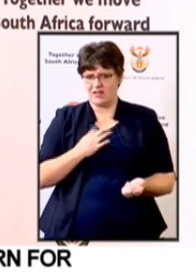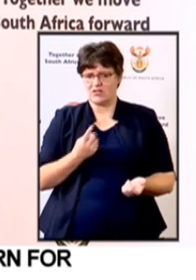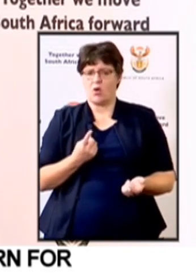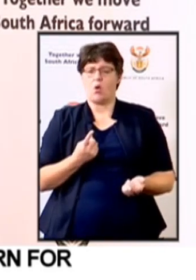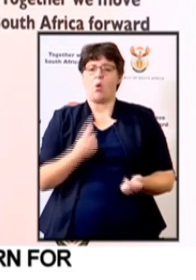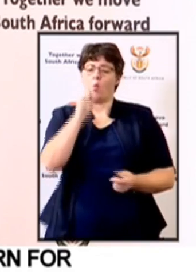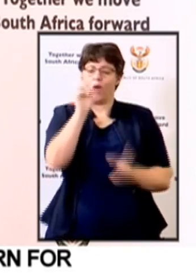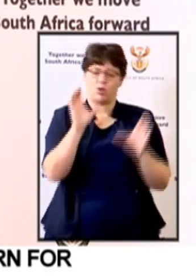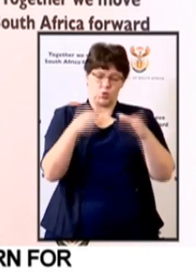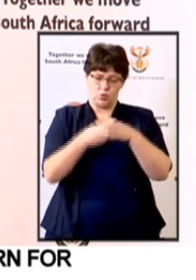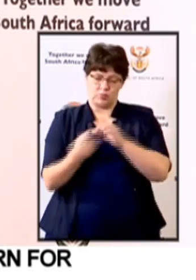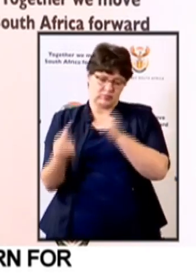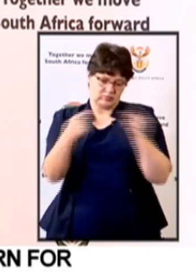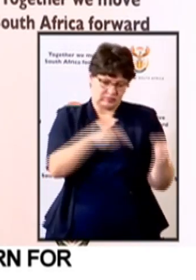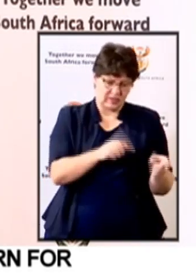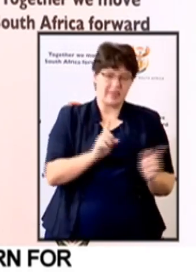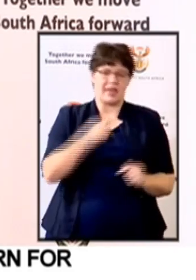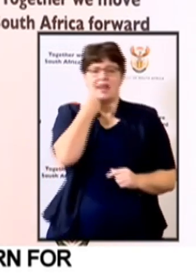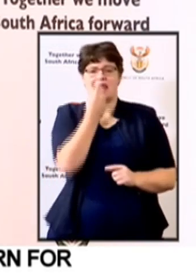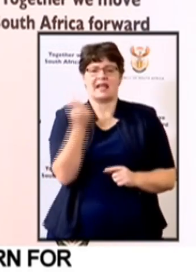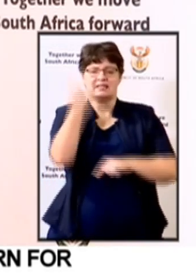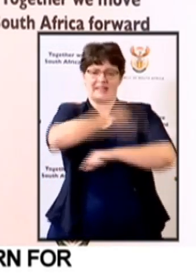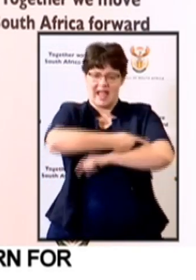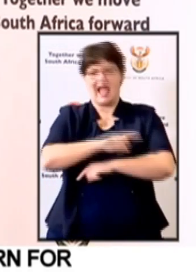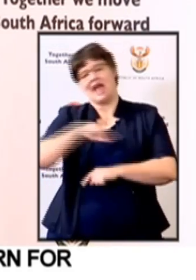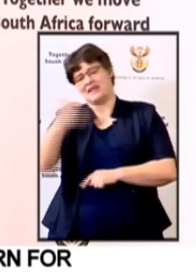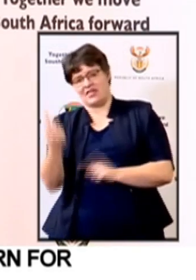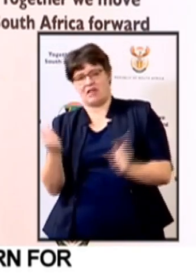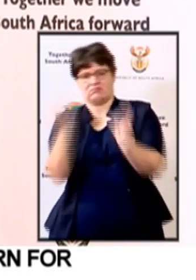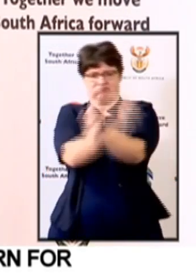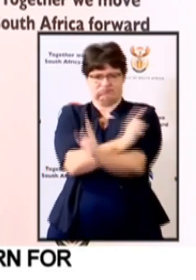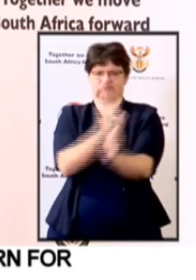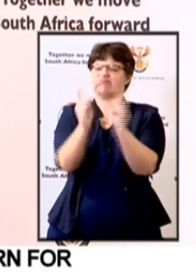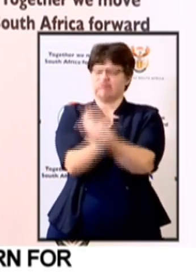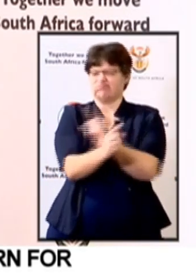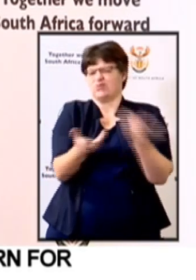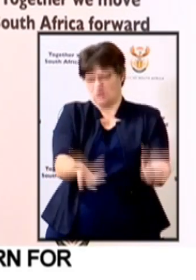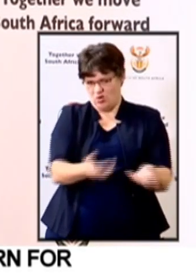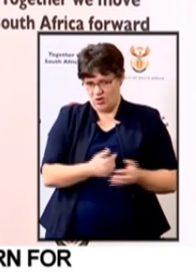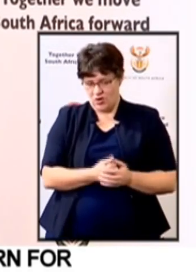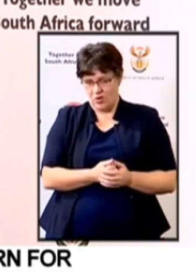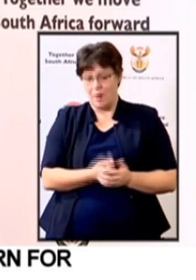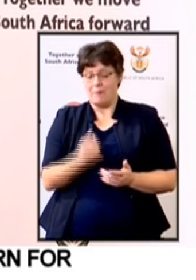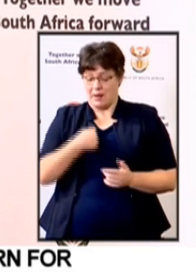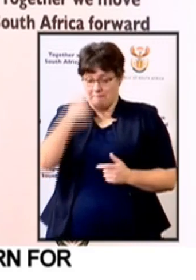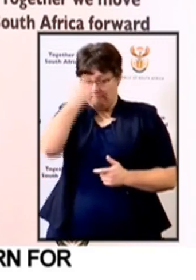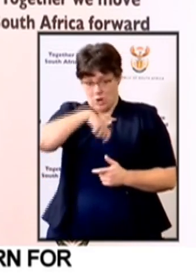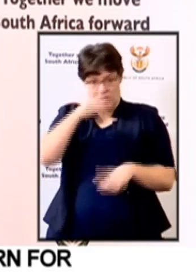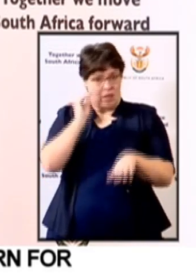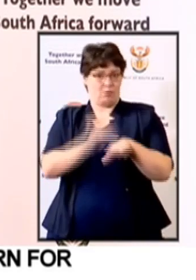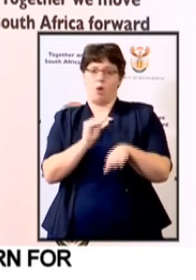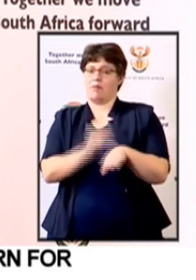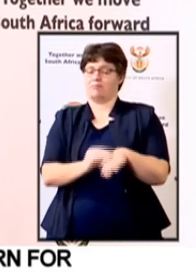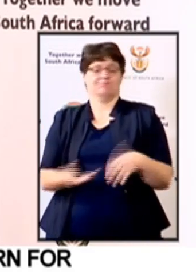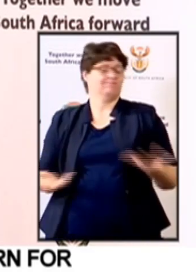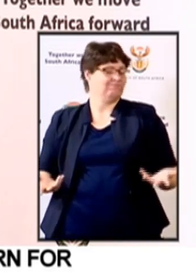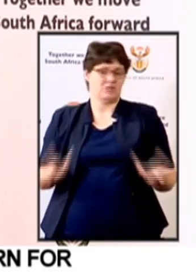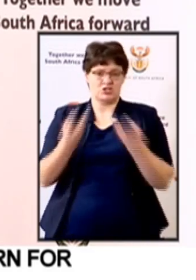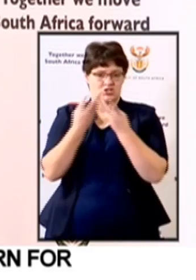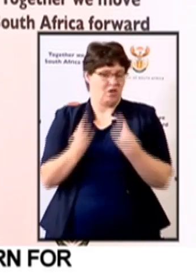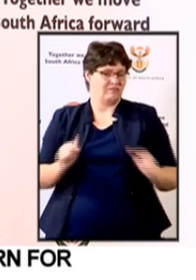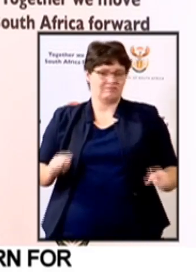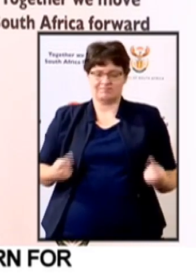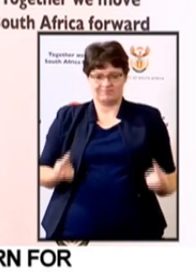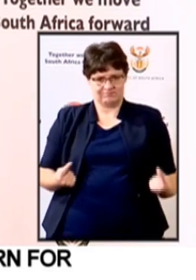one group will come, the following week, one group will come for rotation purposes. But those who have personal circumstances beyond